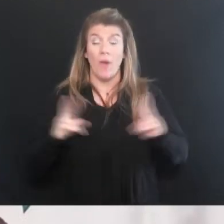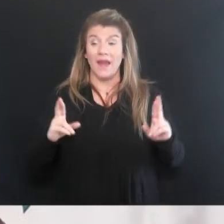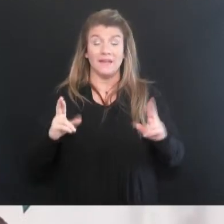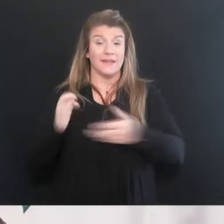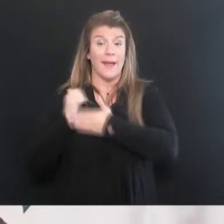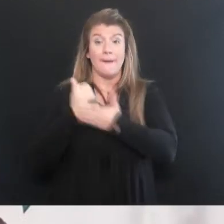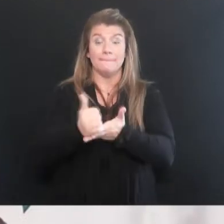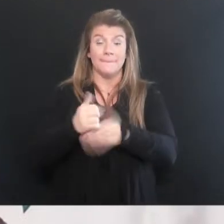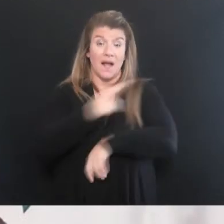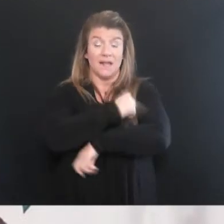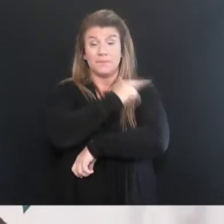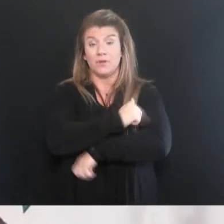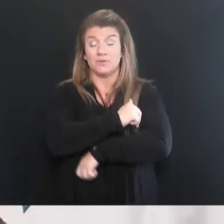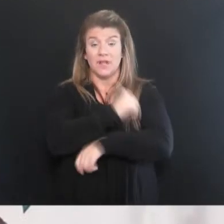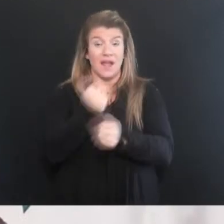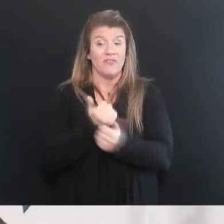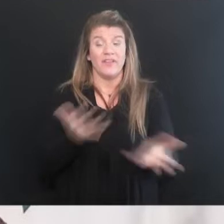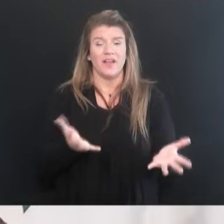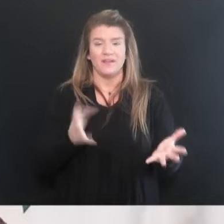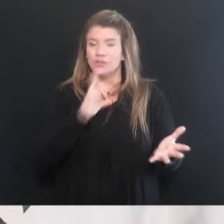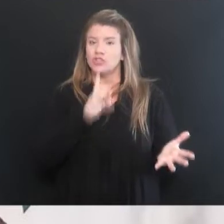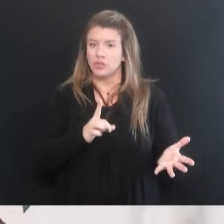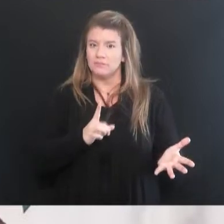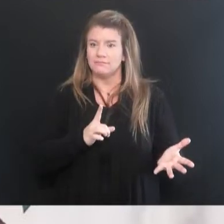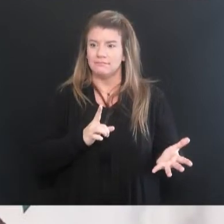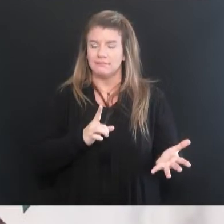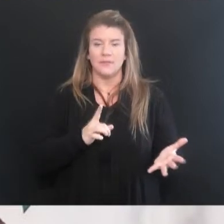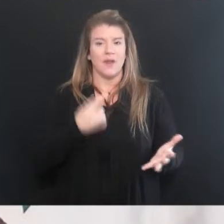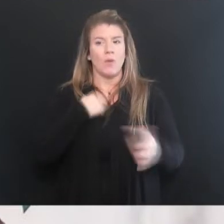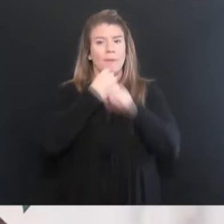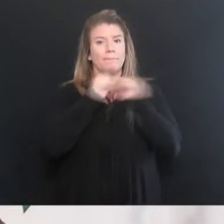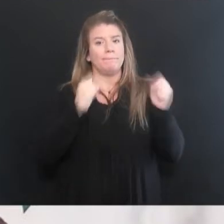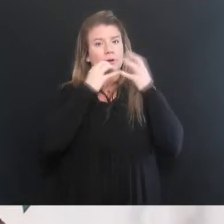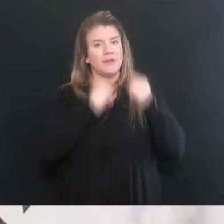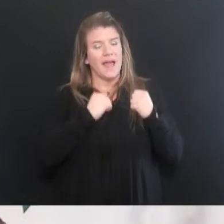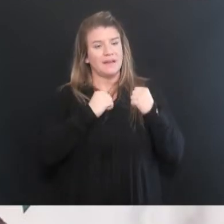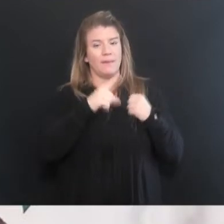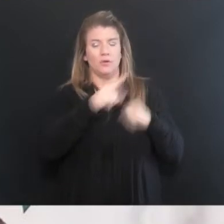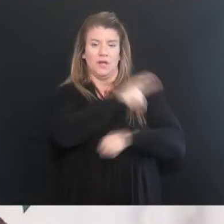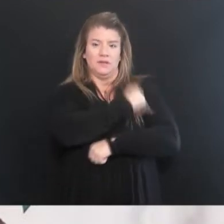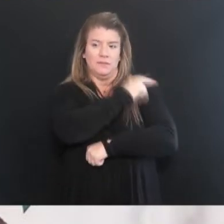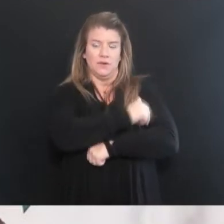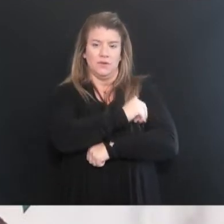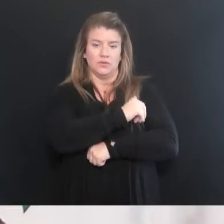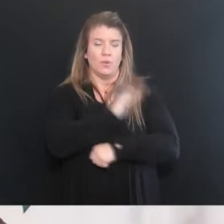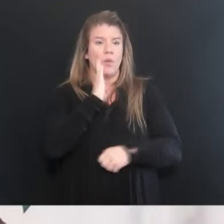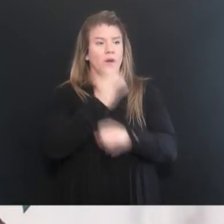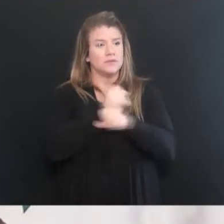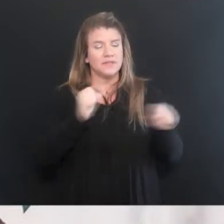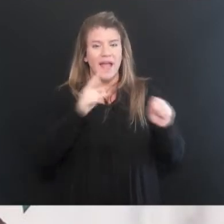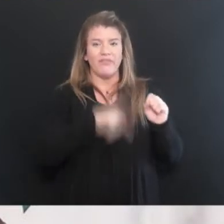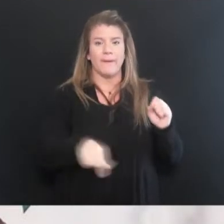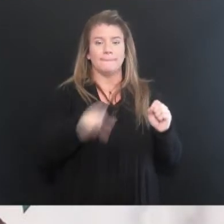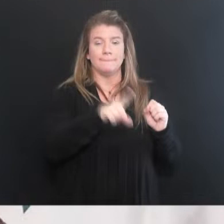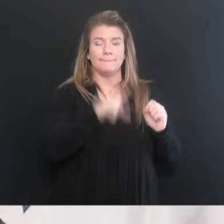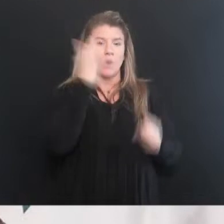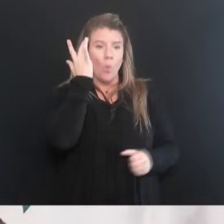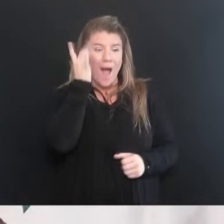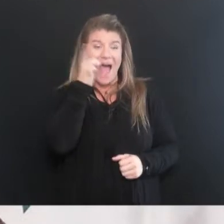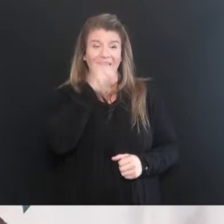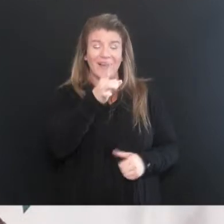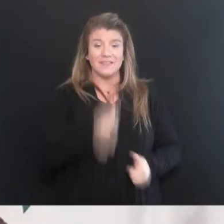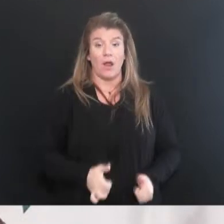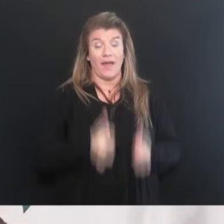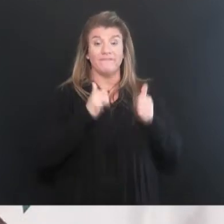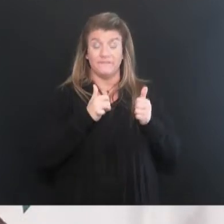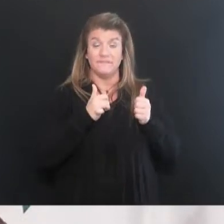with the hospitals and everything to assure that we protect those hospitals. We protect them like crazy because they're our